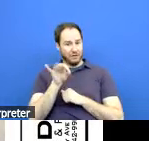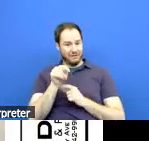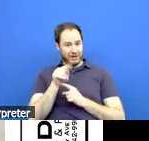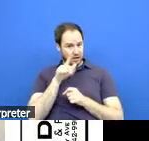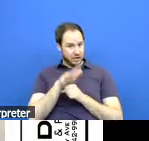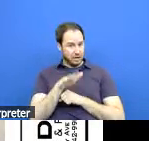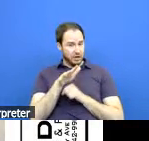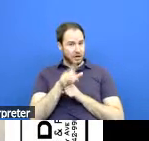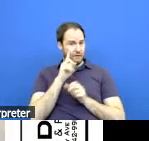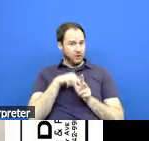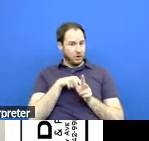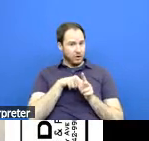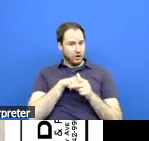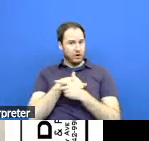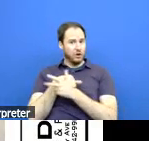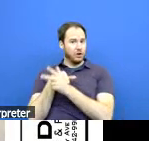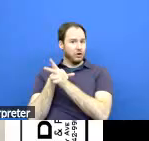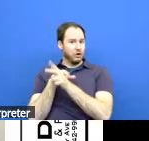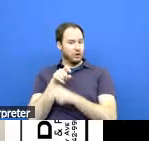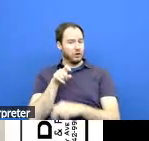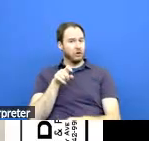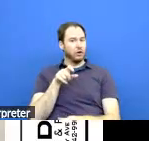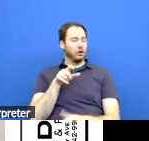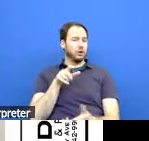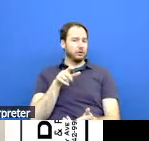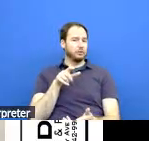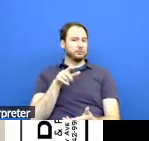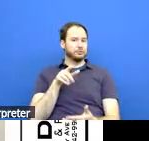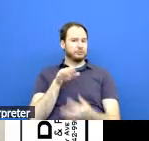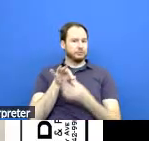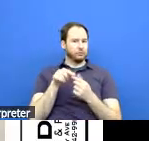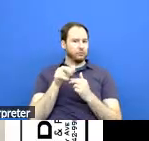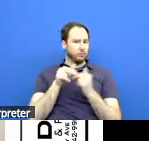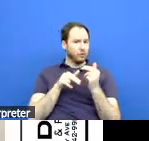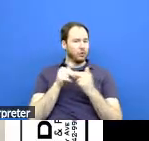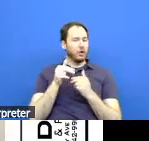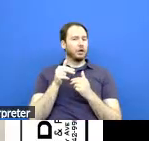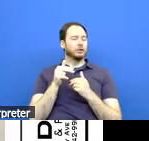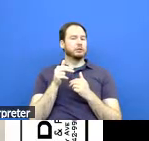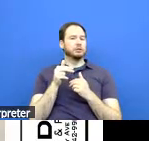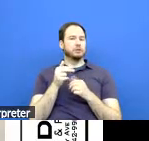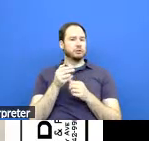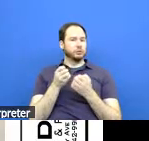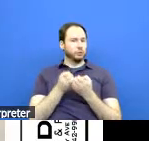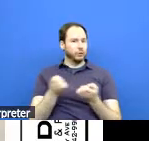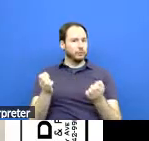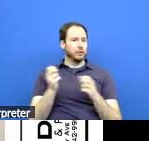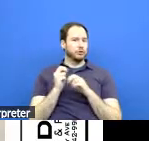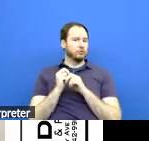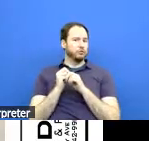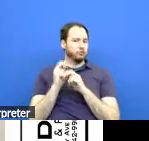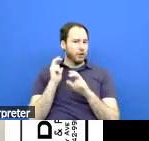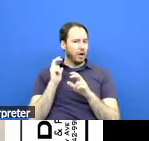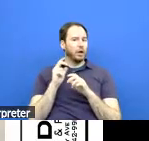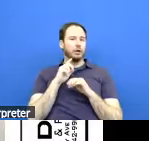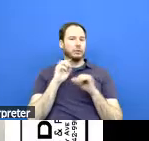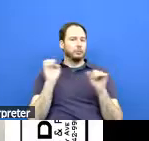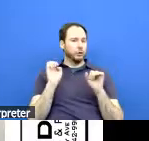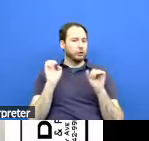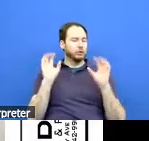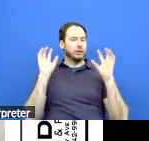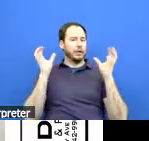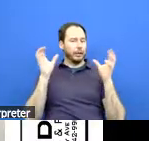really significant enough. If we think about construction equipment, we think about emergency equipment in the